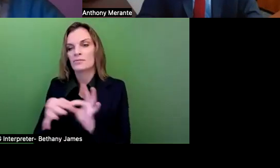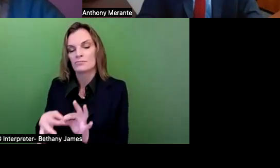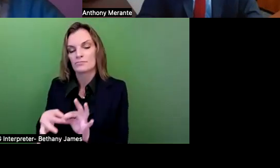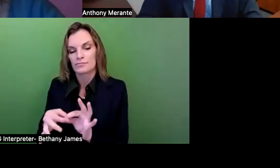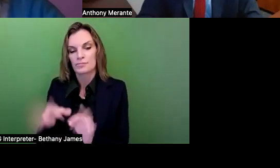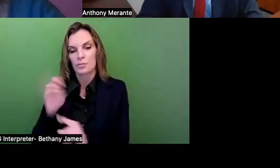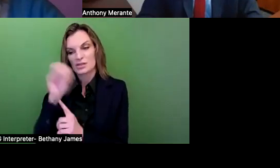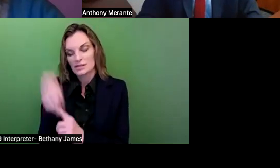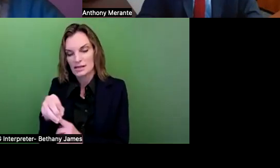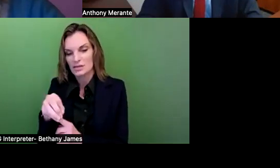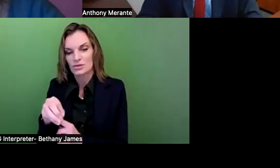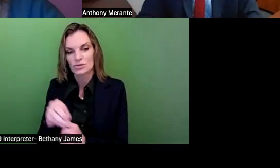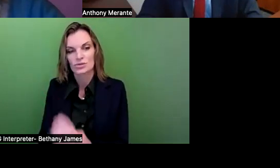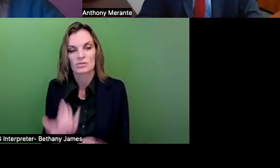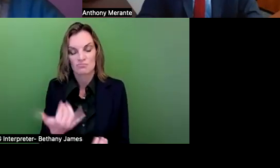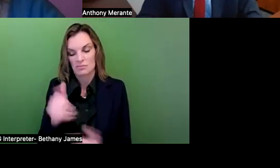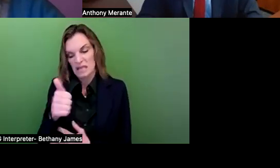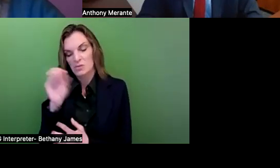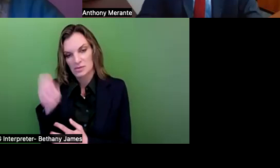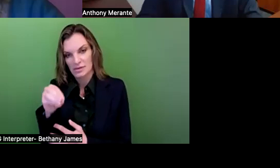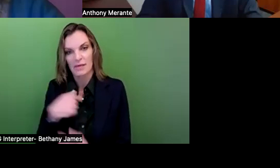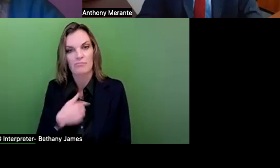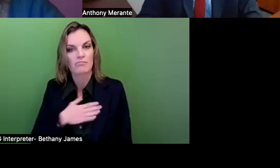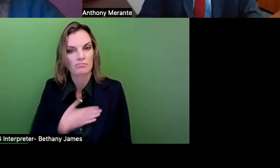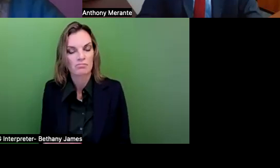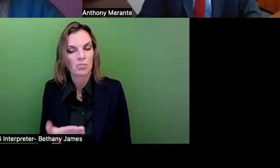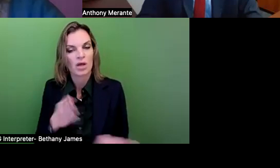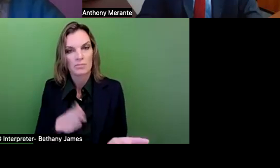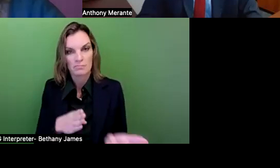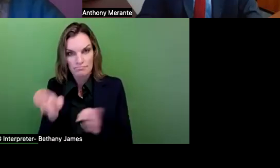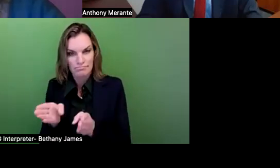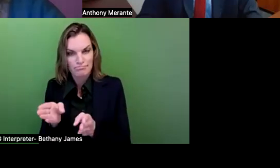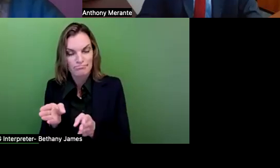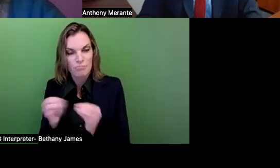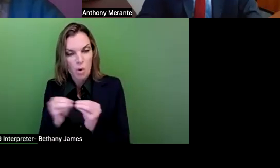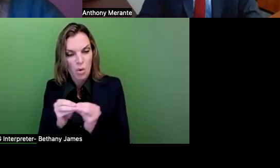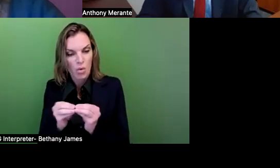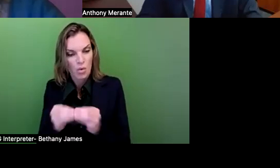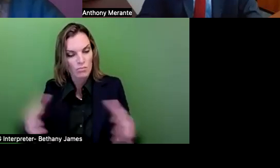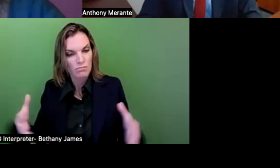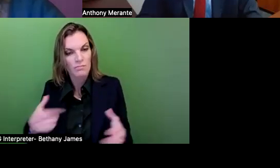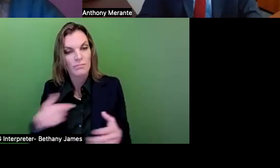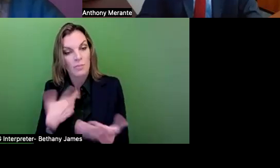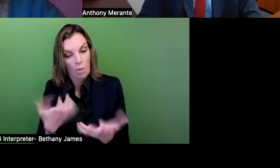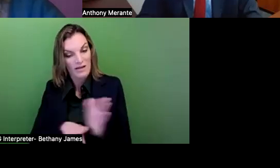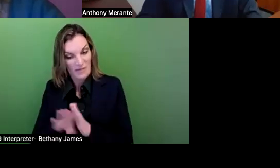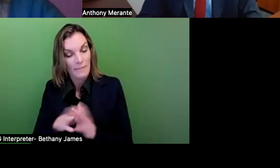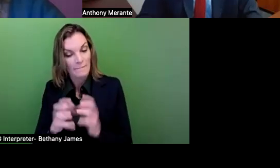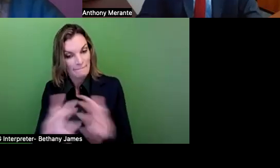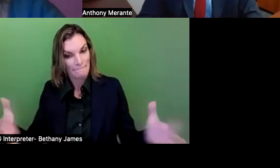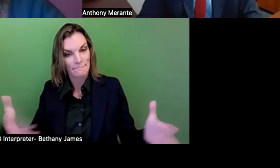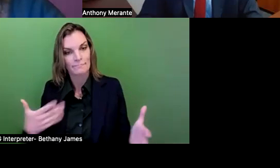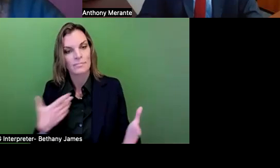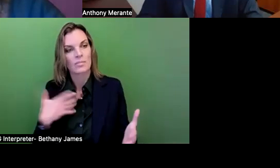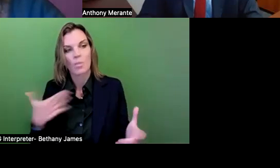percentage, we're at 10%. I'm willing to move the pencil a little bit, as long as we still have. I believe in development. I don't want to lose development, but